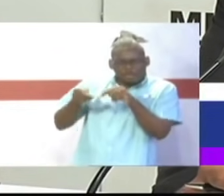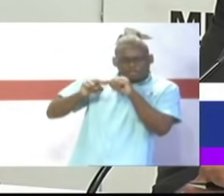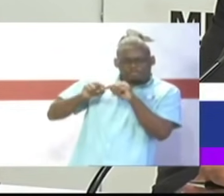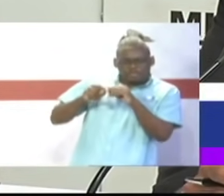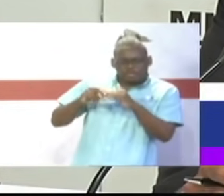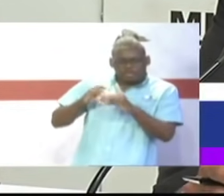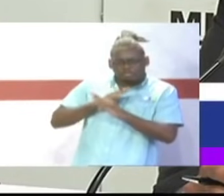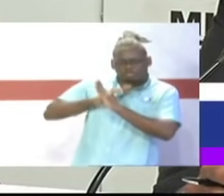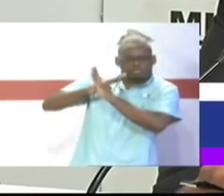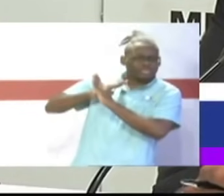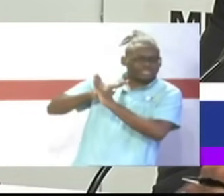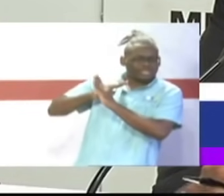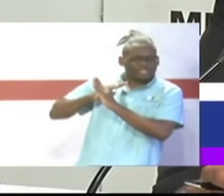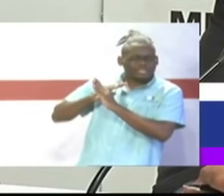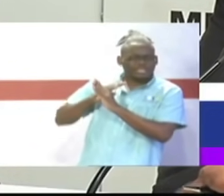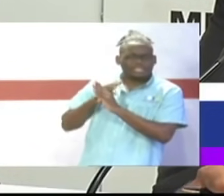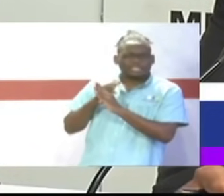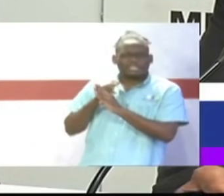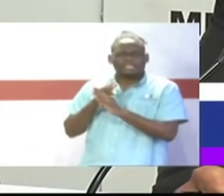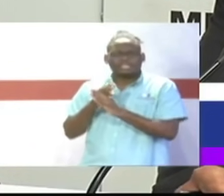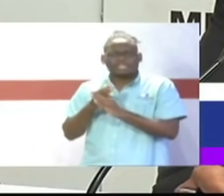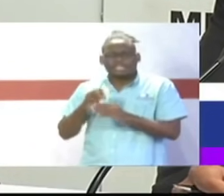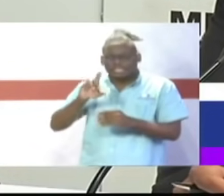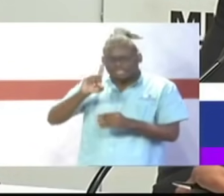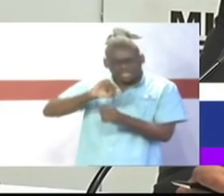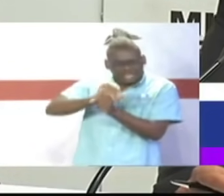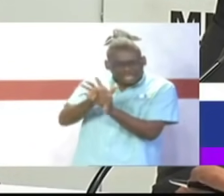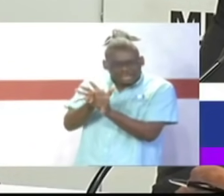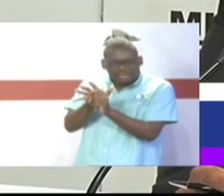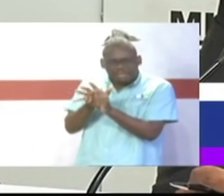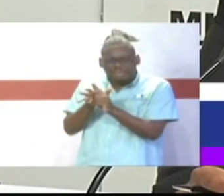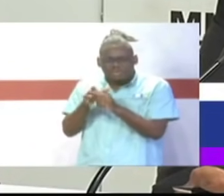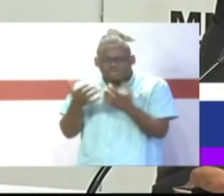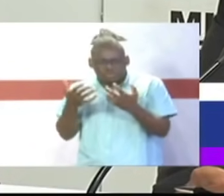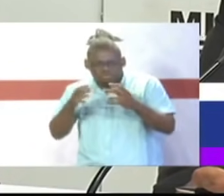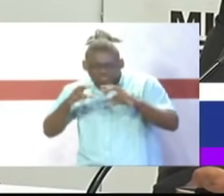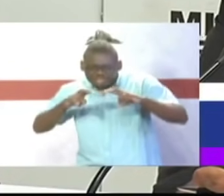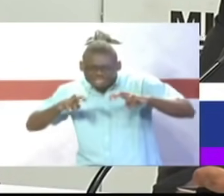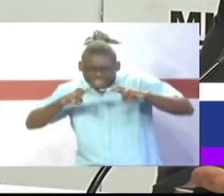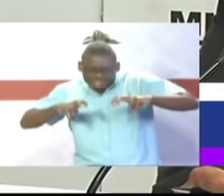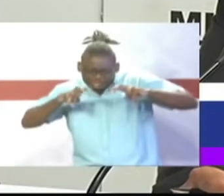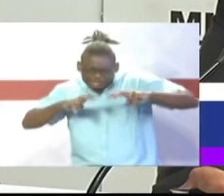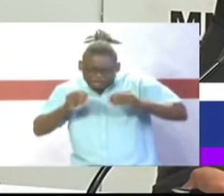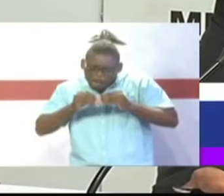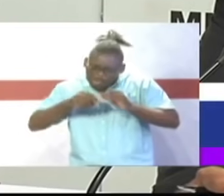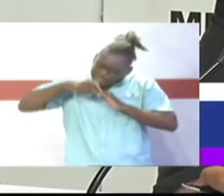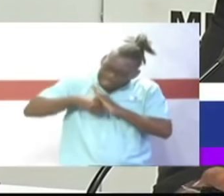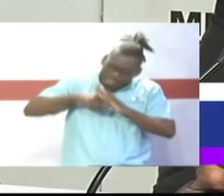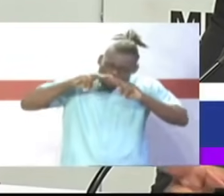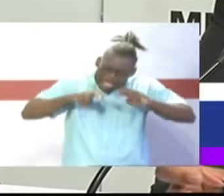that data, as I said, is being looked at in detail to make a determination as it relates to boosters.